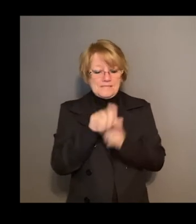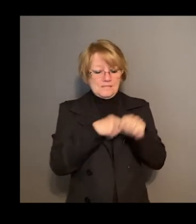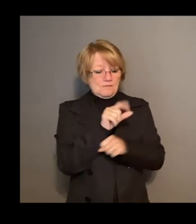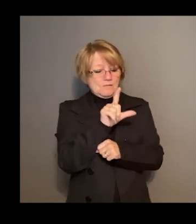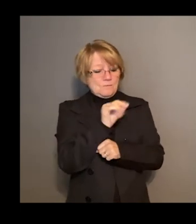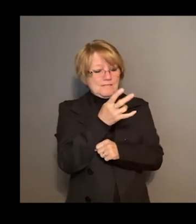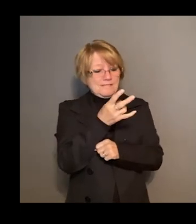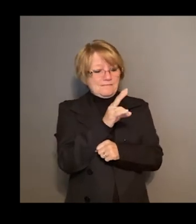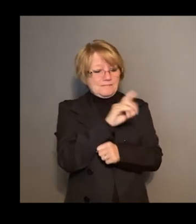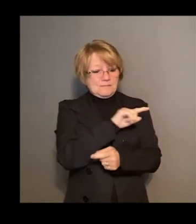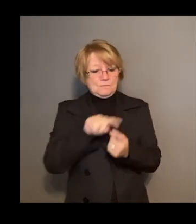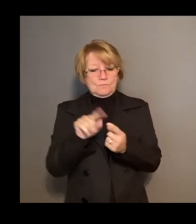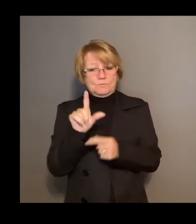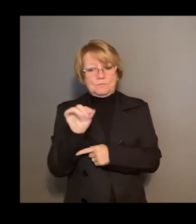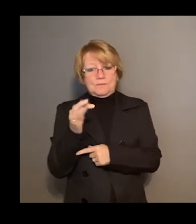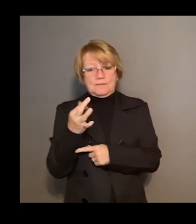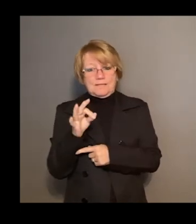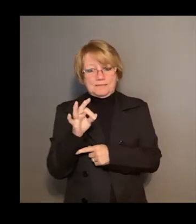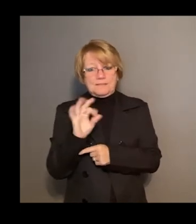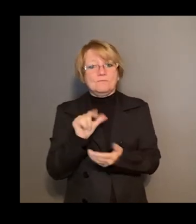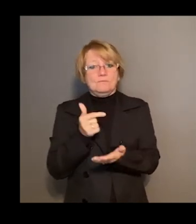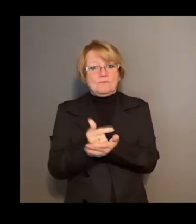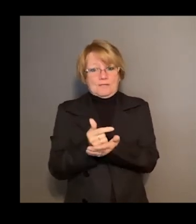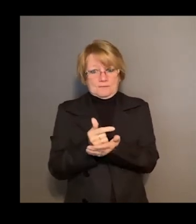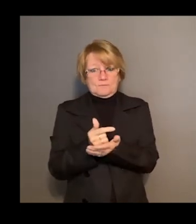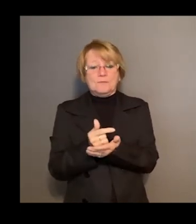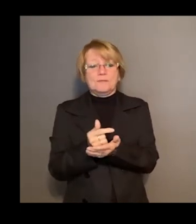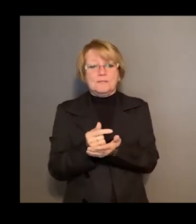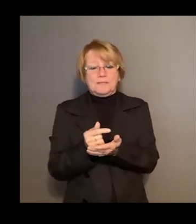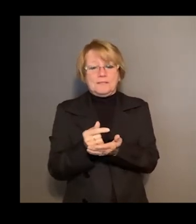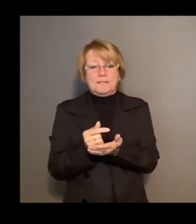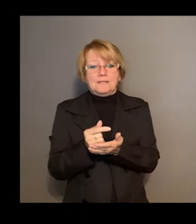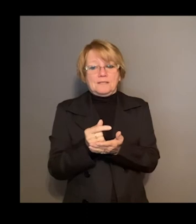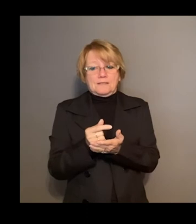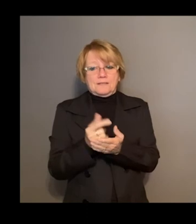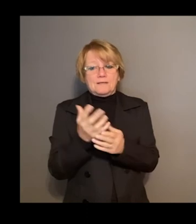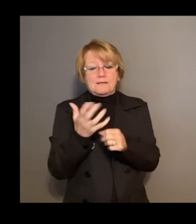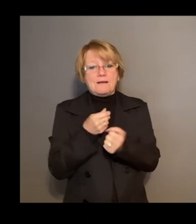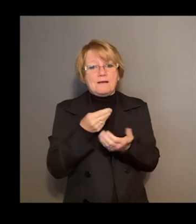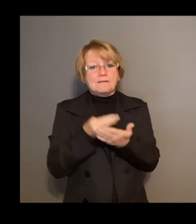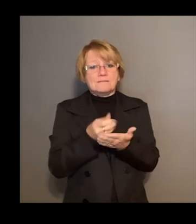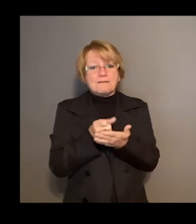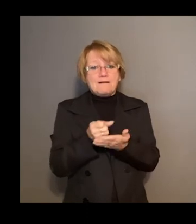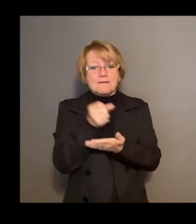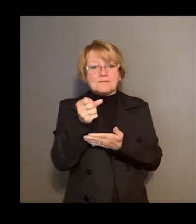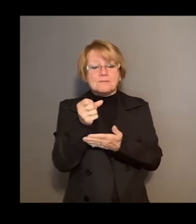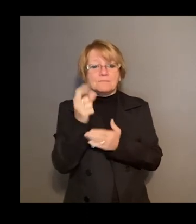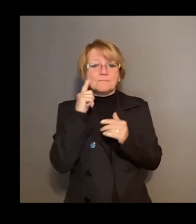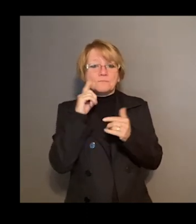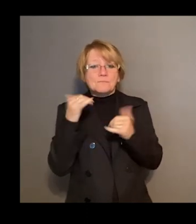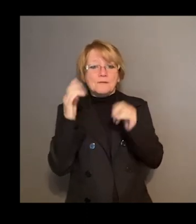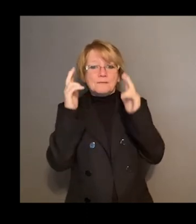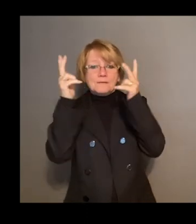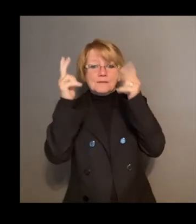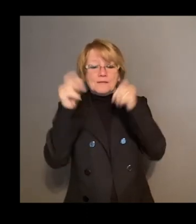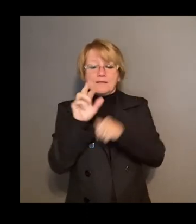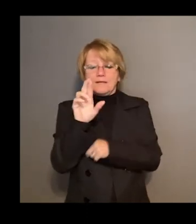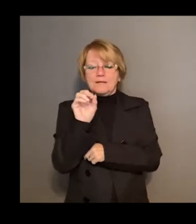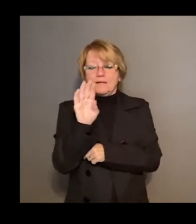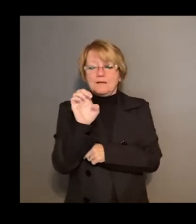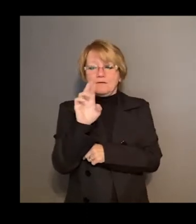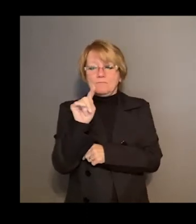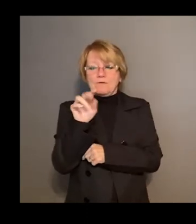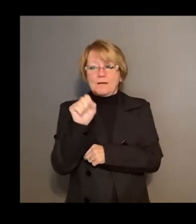Bristol Community College from 2017 to 2019. Graduated from there. Got a scholarship